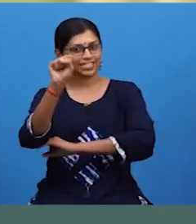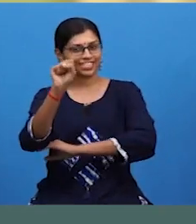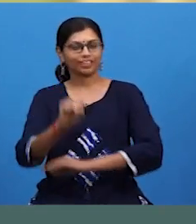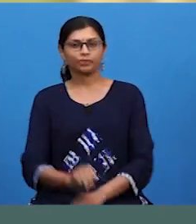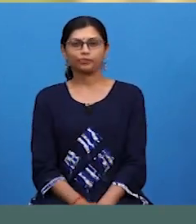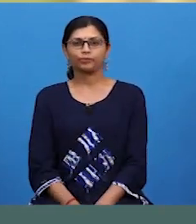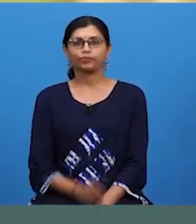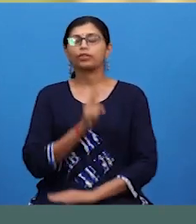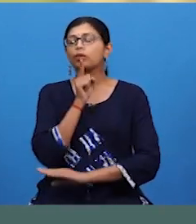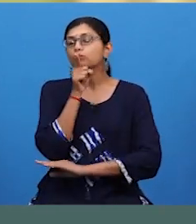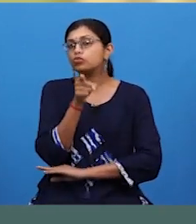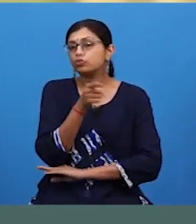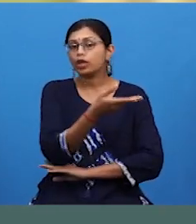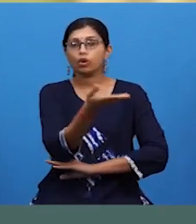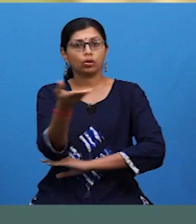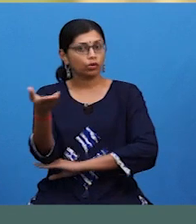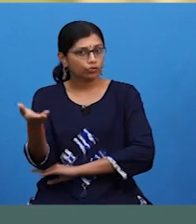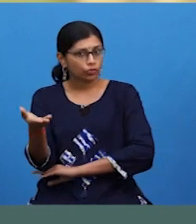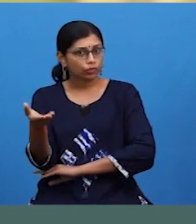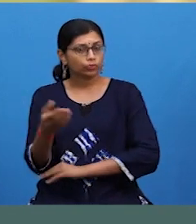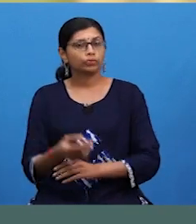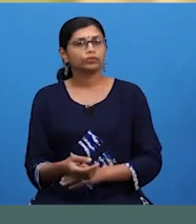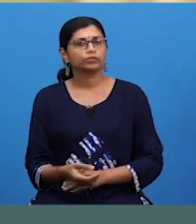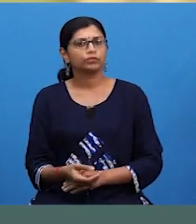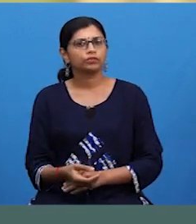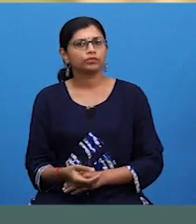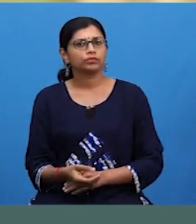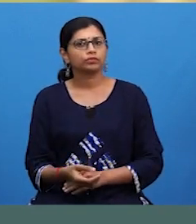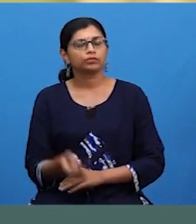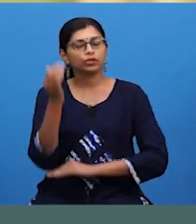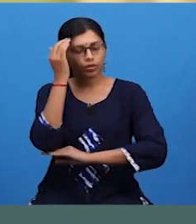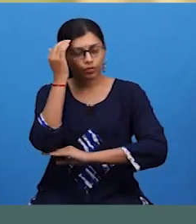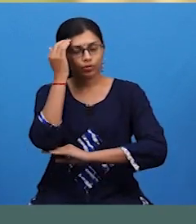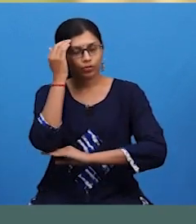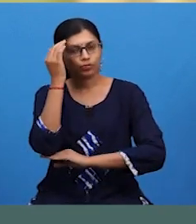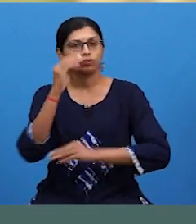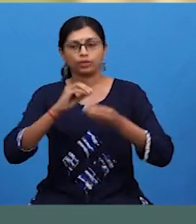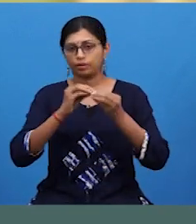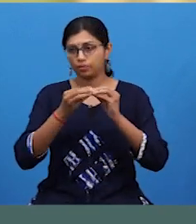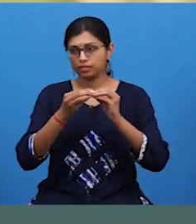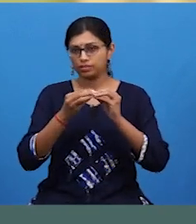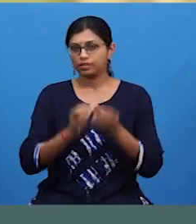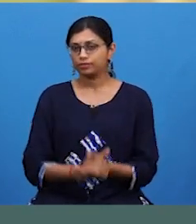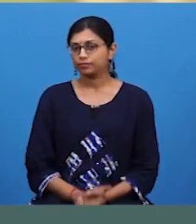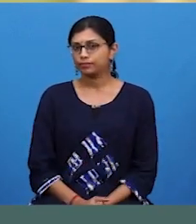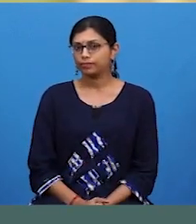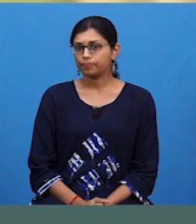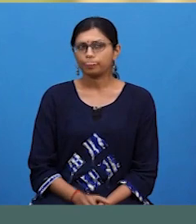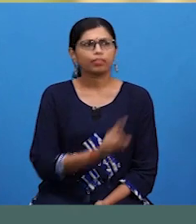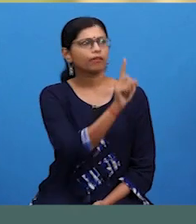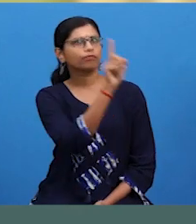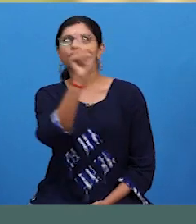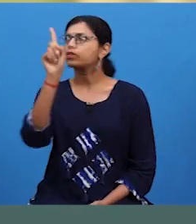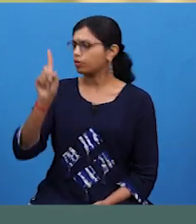I am pretty sure that all of you are very well aware of numbers. They are